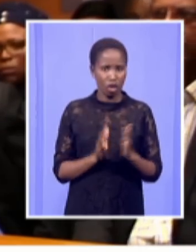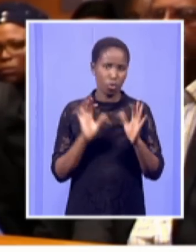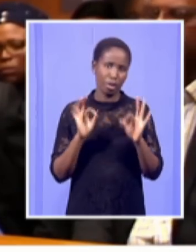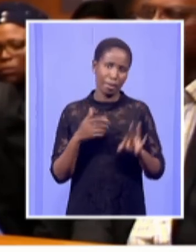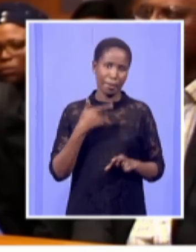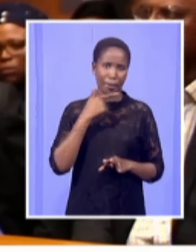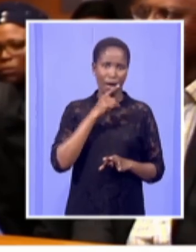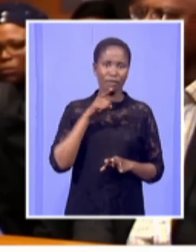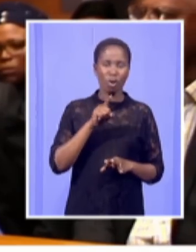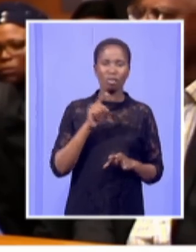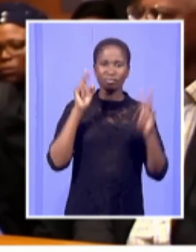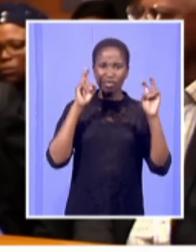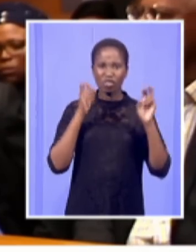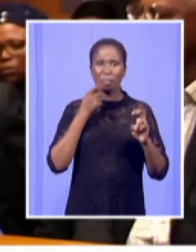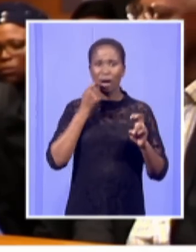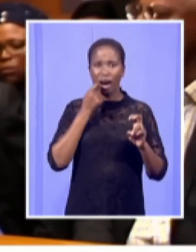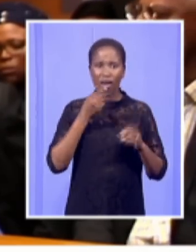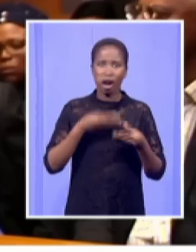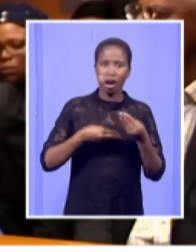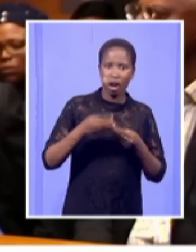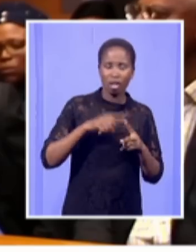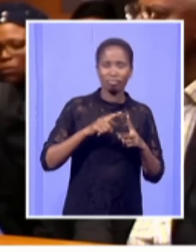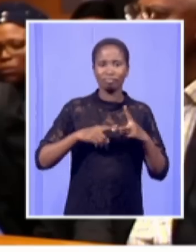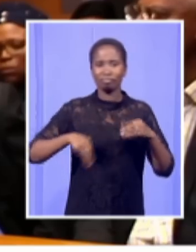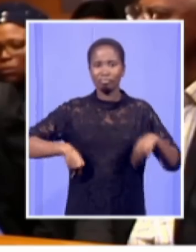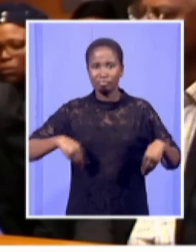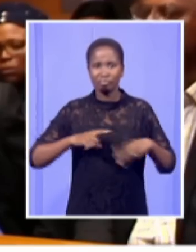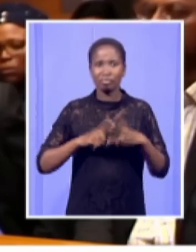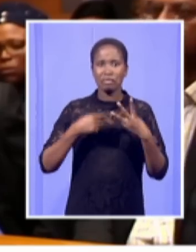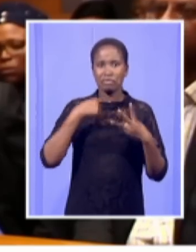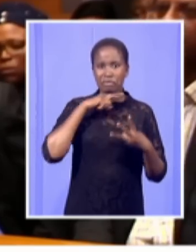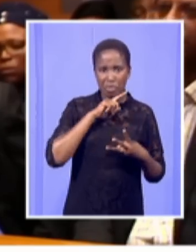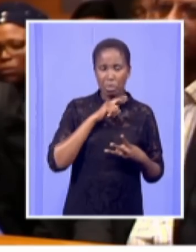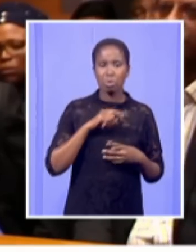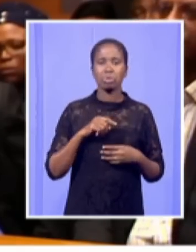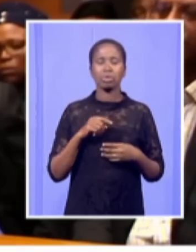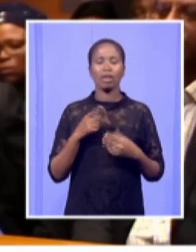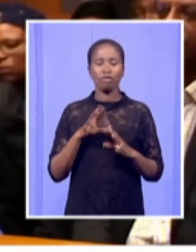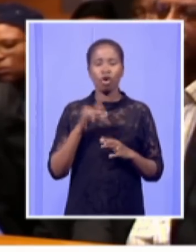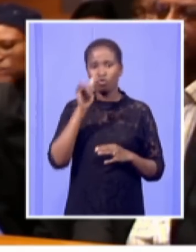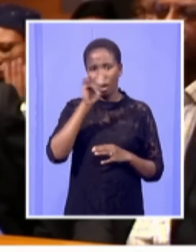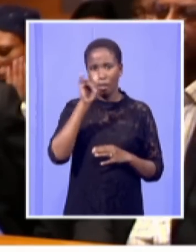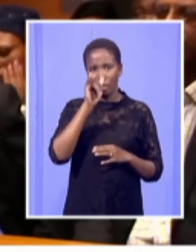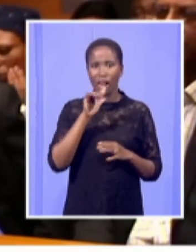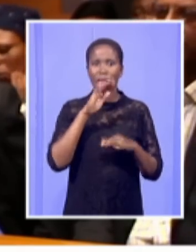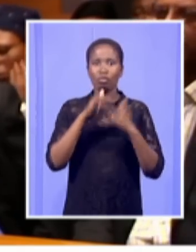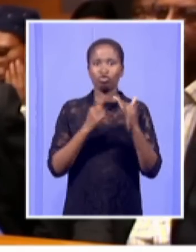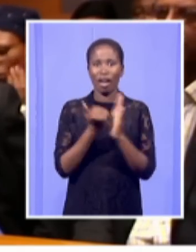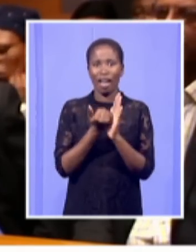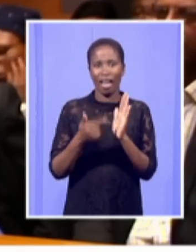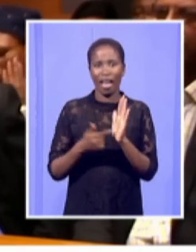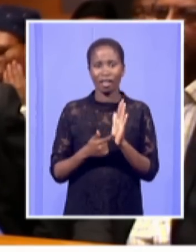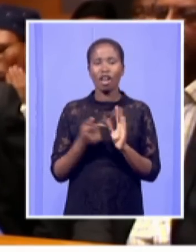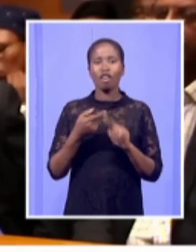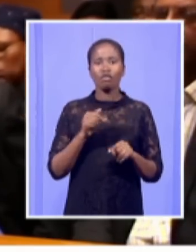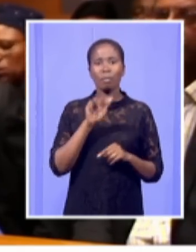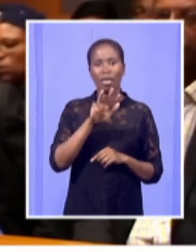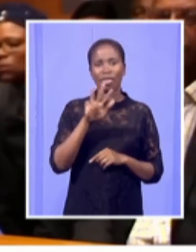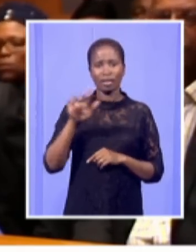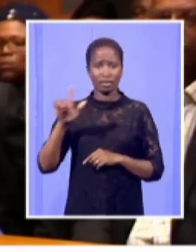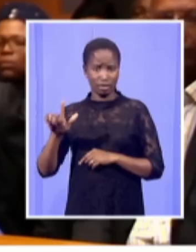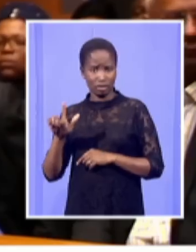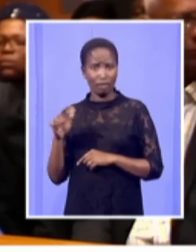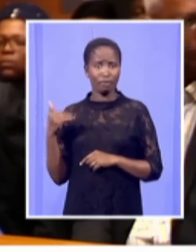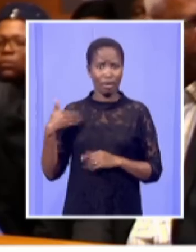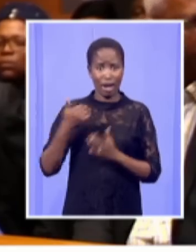money laundering, fraud and corruption, fall within Schedule 5 of the Criminal Procedure Act number 51 of 1997,